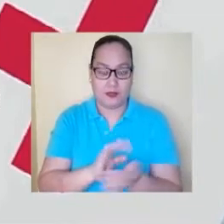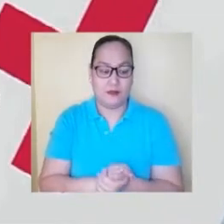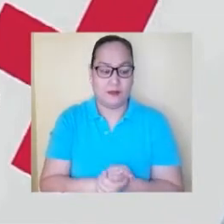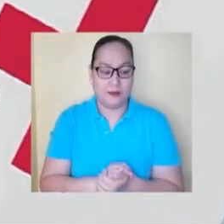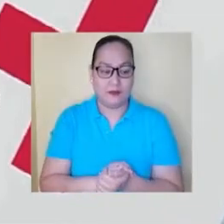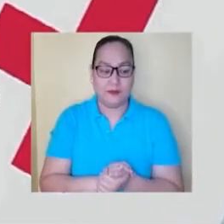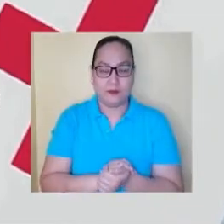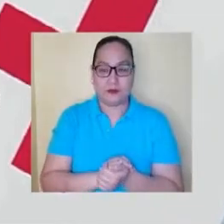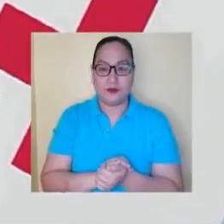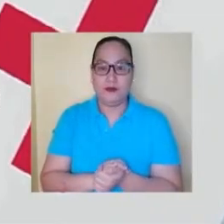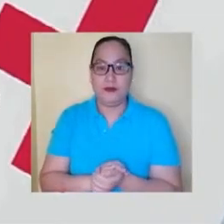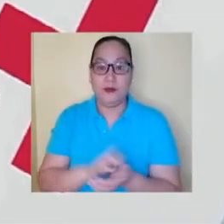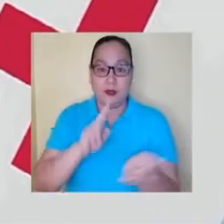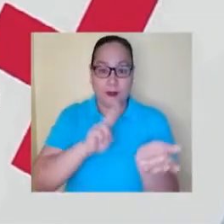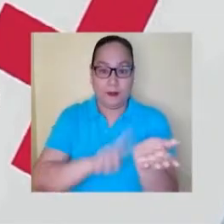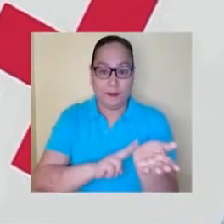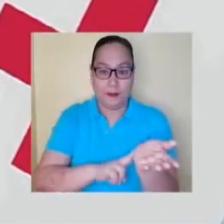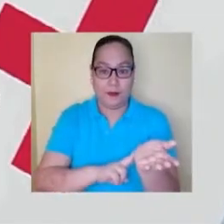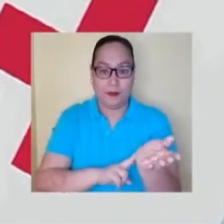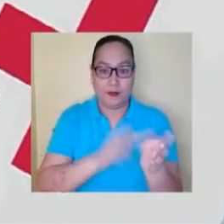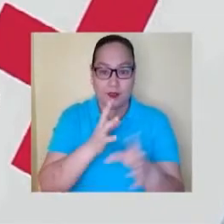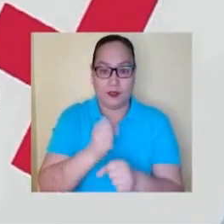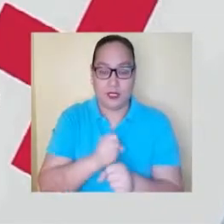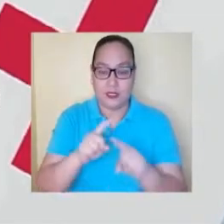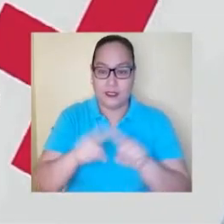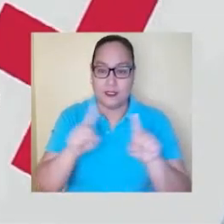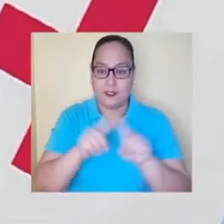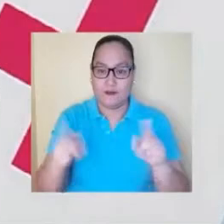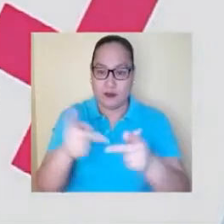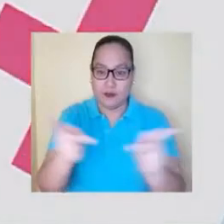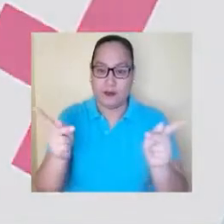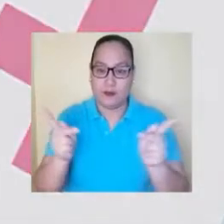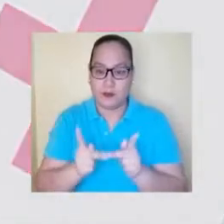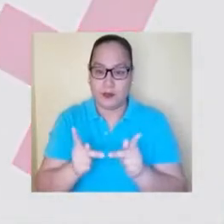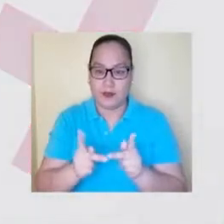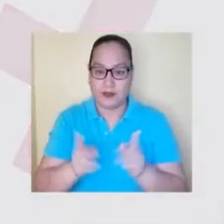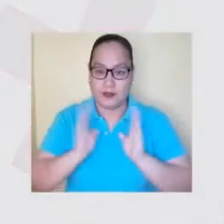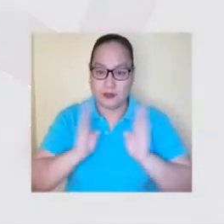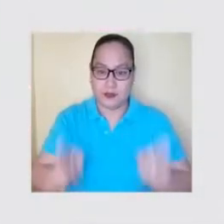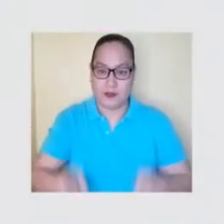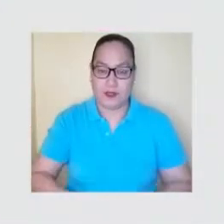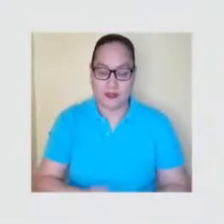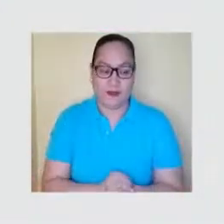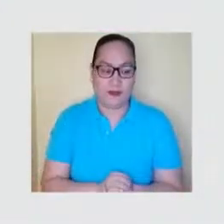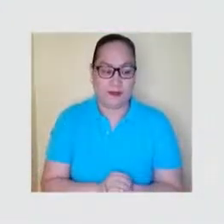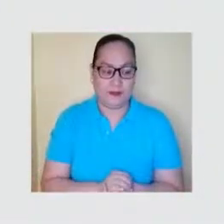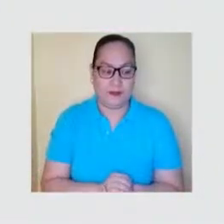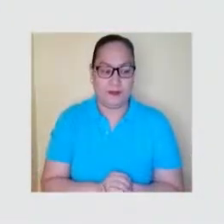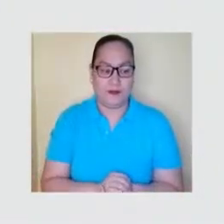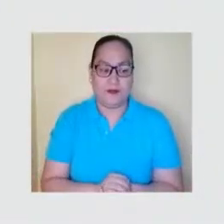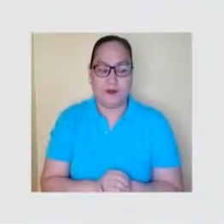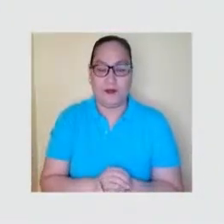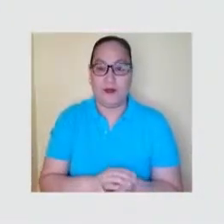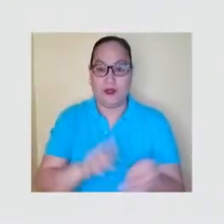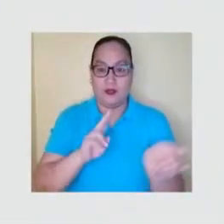The pulse rate may be taken in different points in a body, like radial,